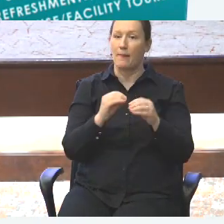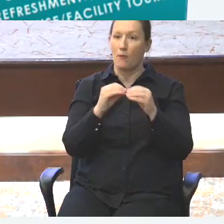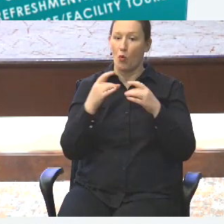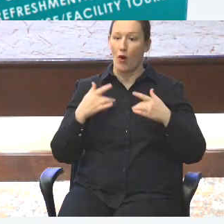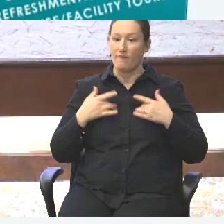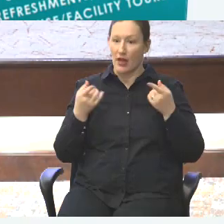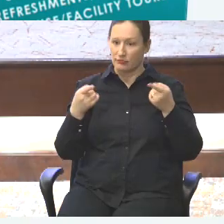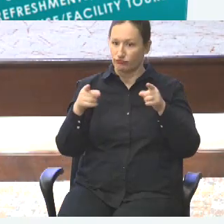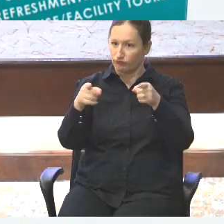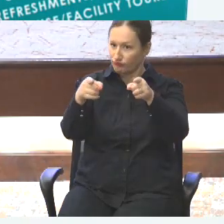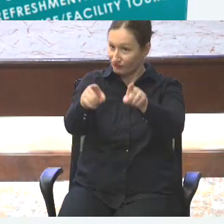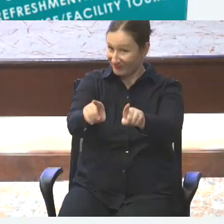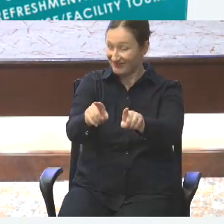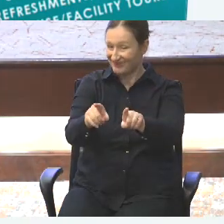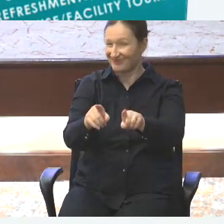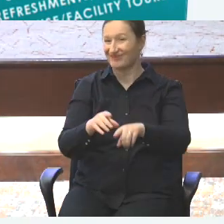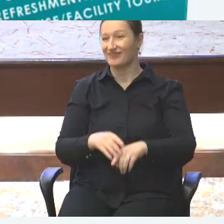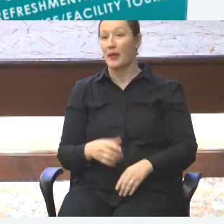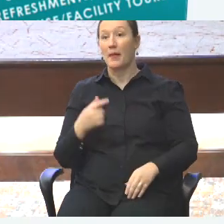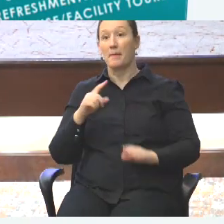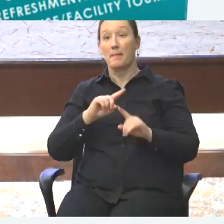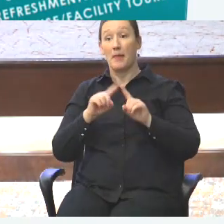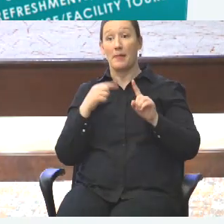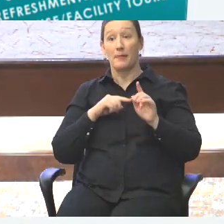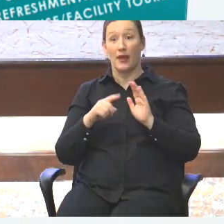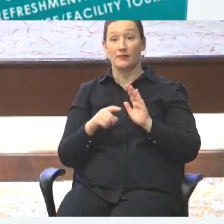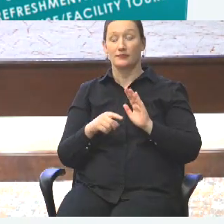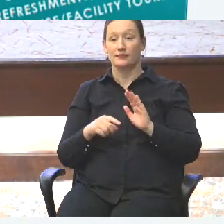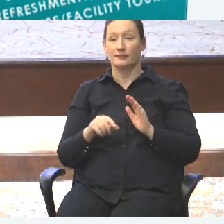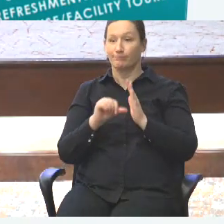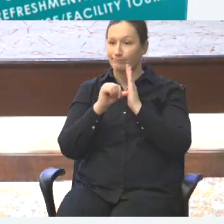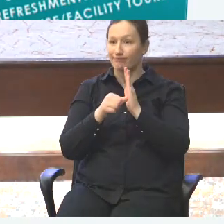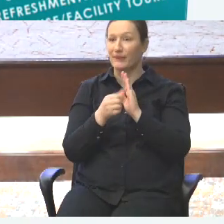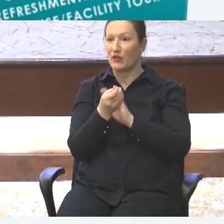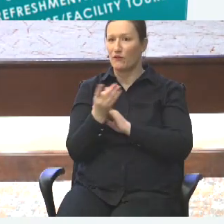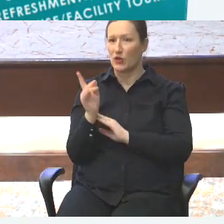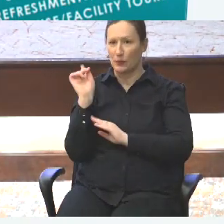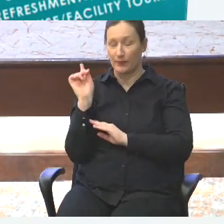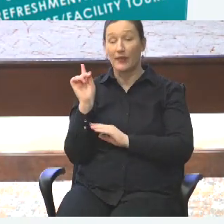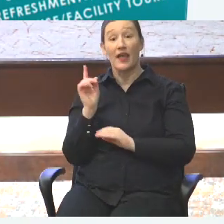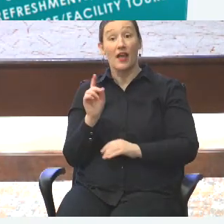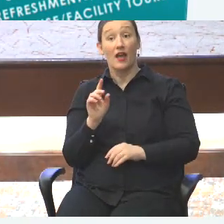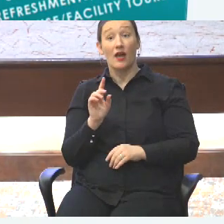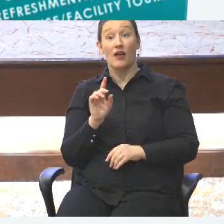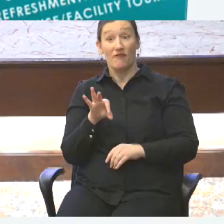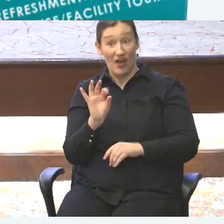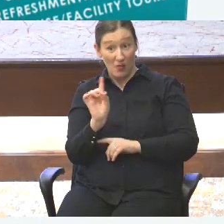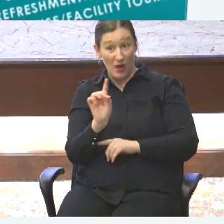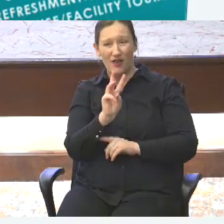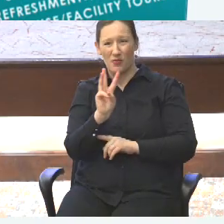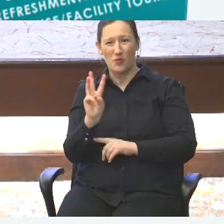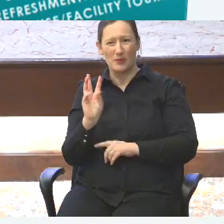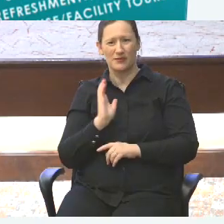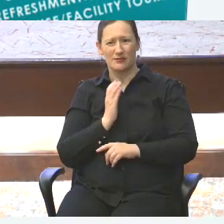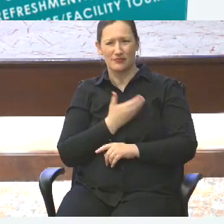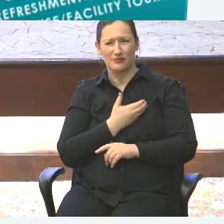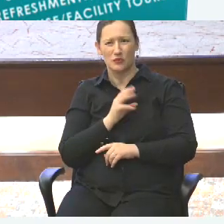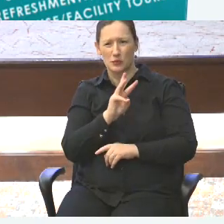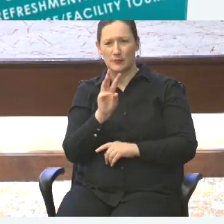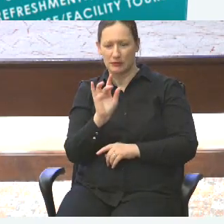want to highlight kind of a couple of the upcoming events. More are on our website too, if you ever want to take a look and see what we have going